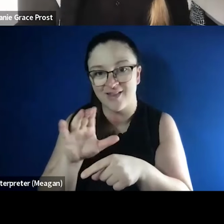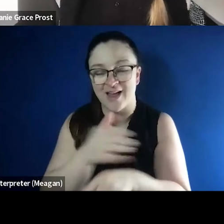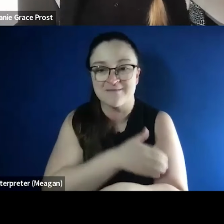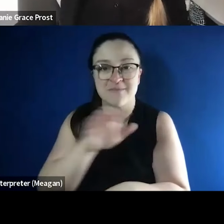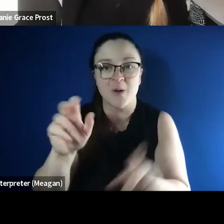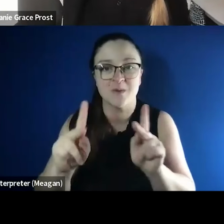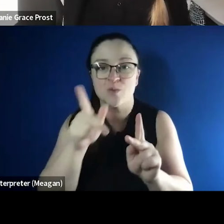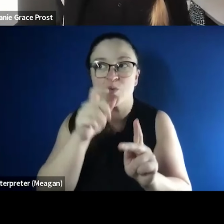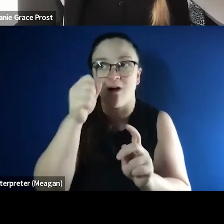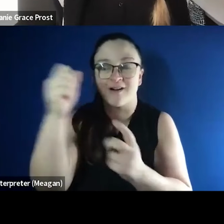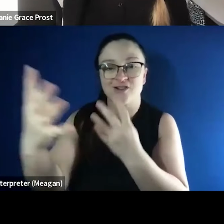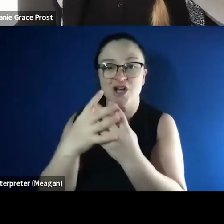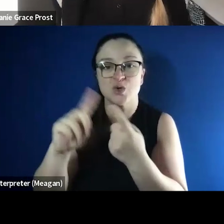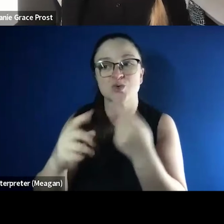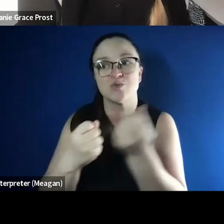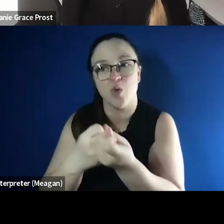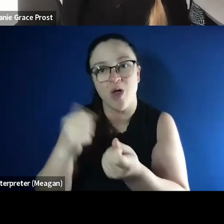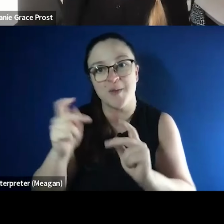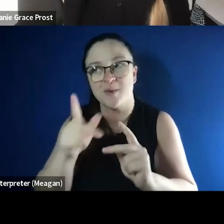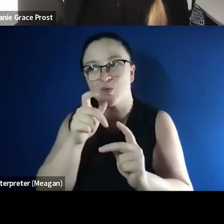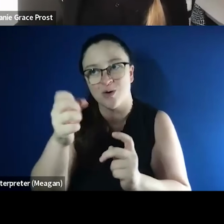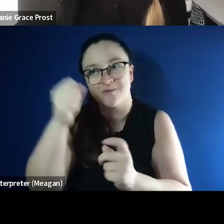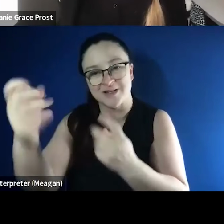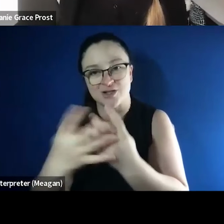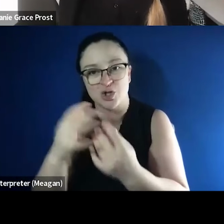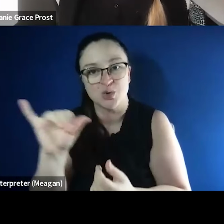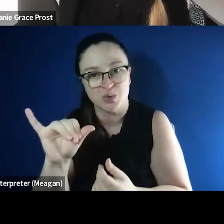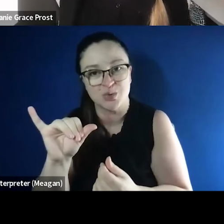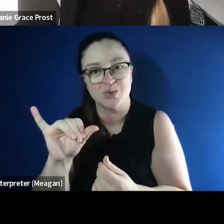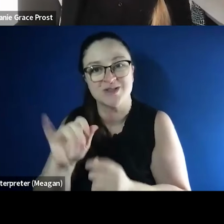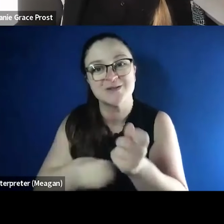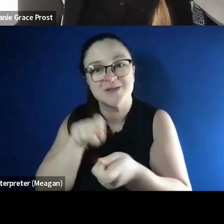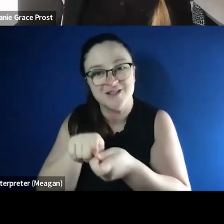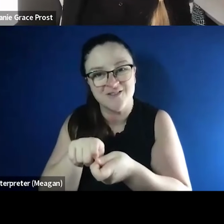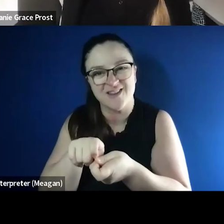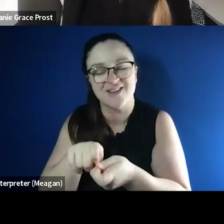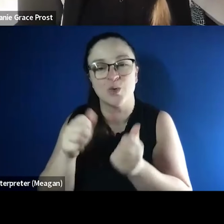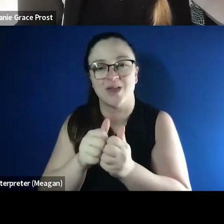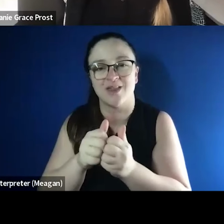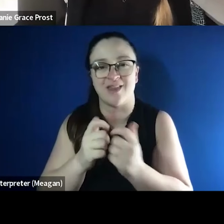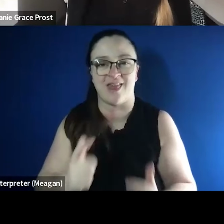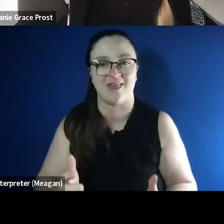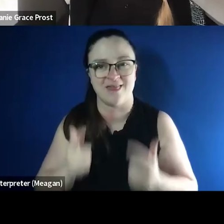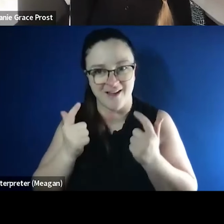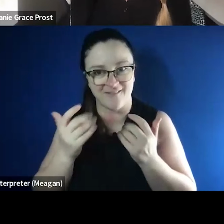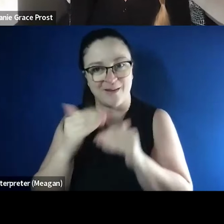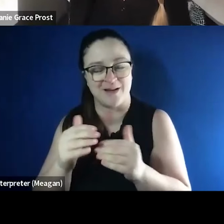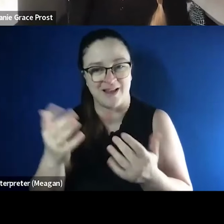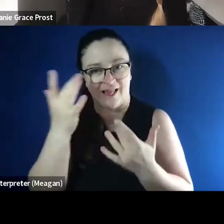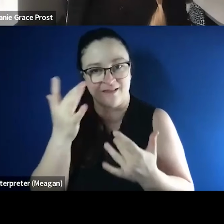who are incarcerated to support other folks who are incarcerated, namely in the context of life-limiting illness, but in other ways too,